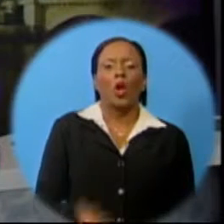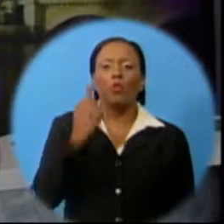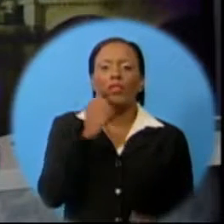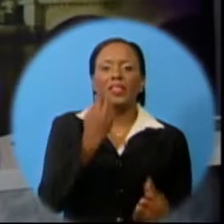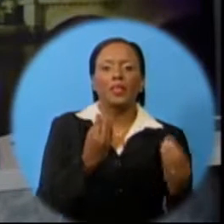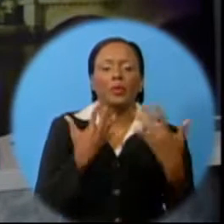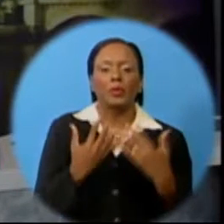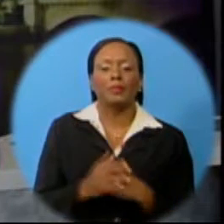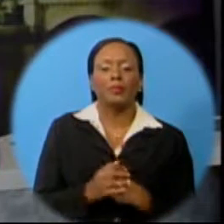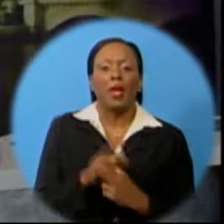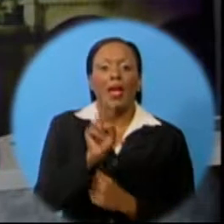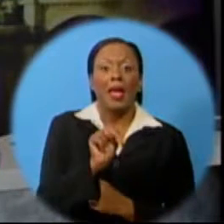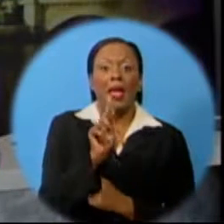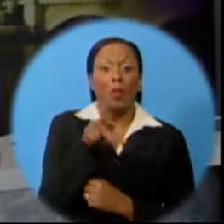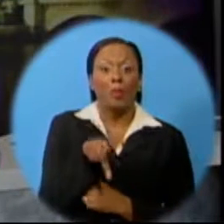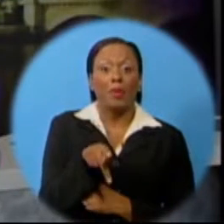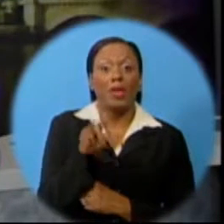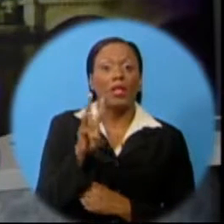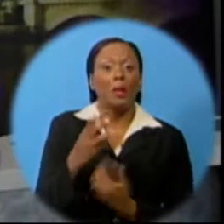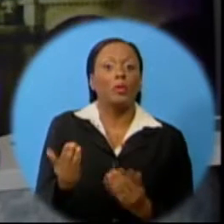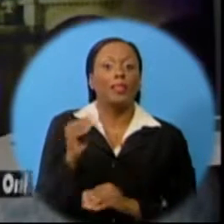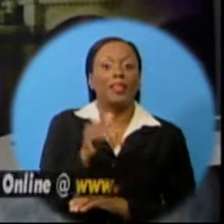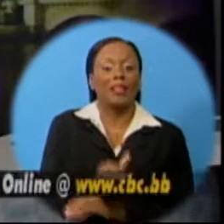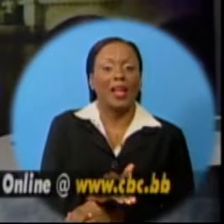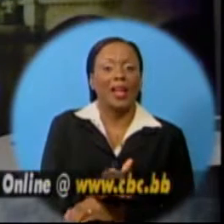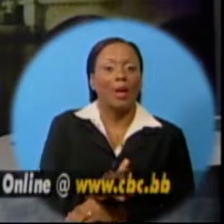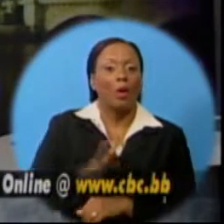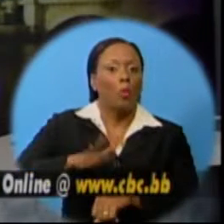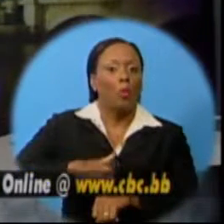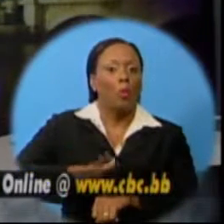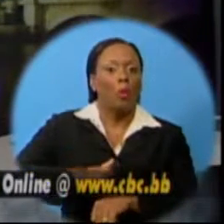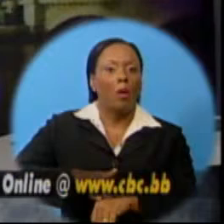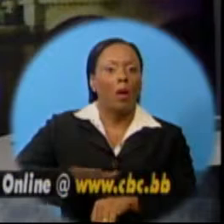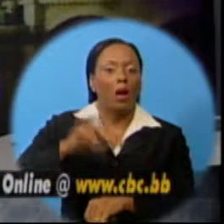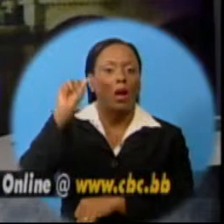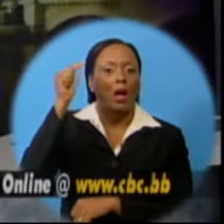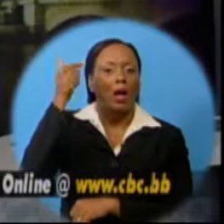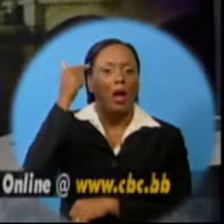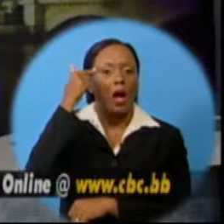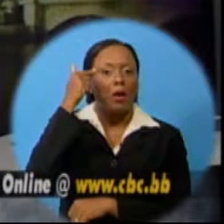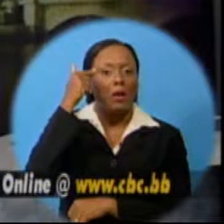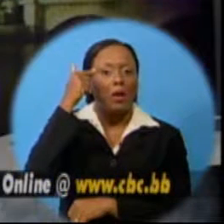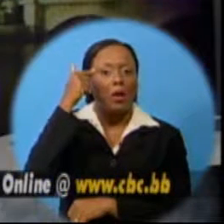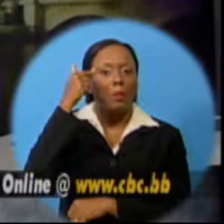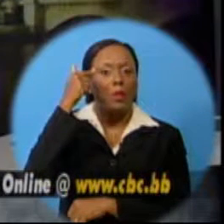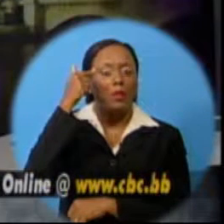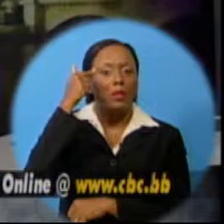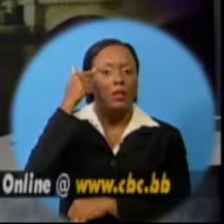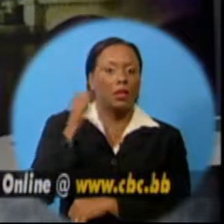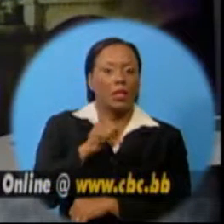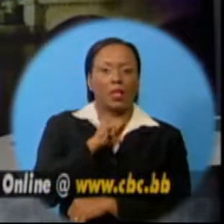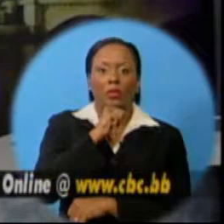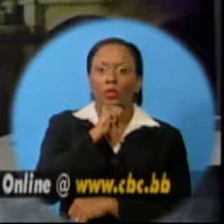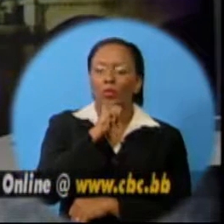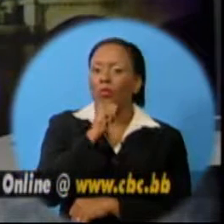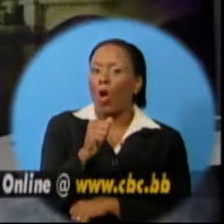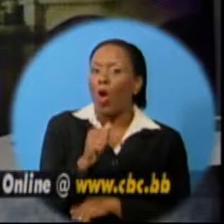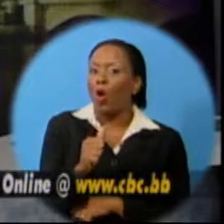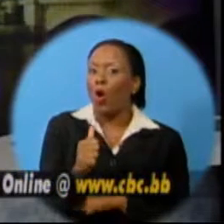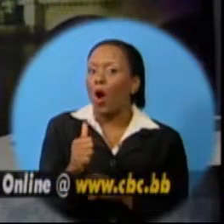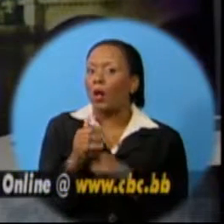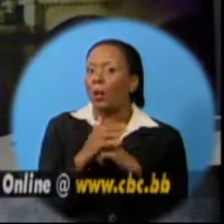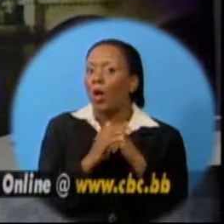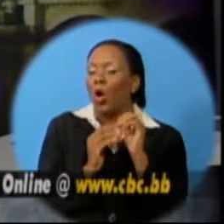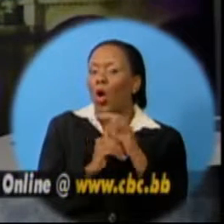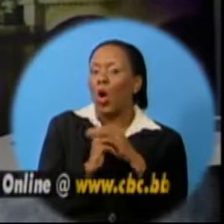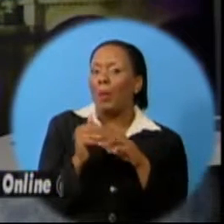This, Justin, the National Union of Public Workers is tonight sounding a clear warning to government that it is not taking